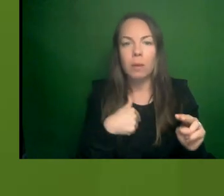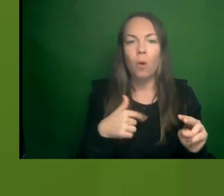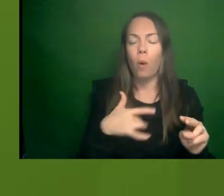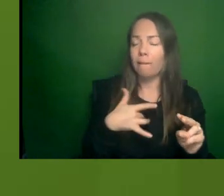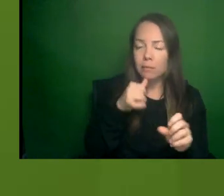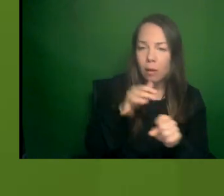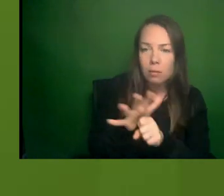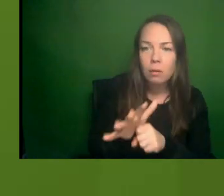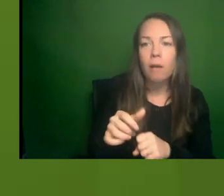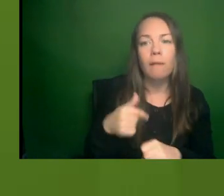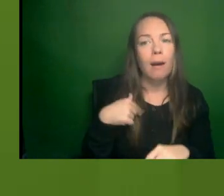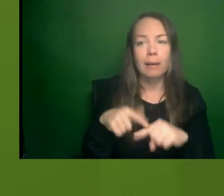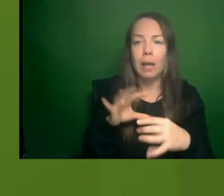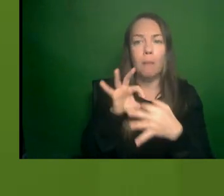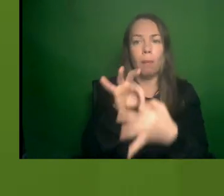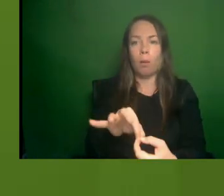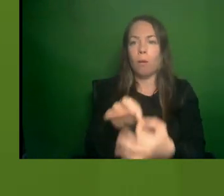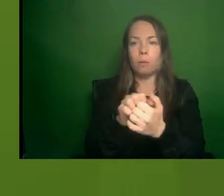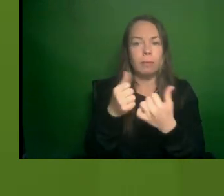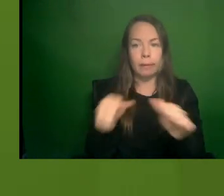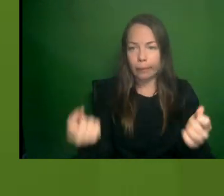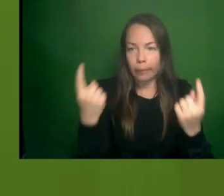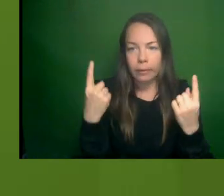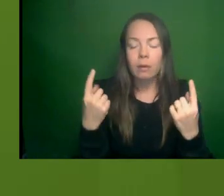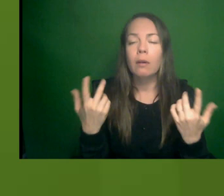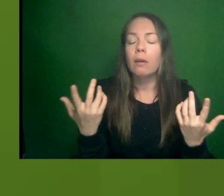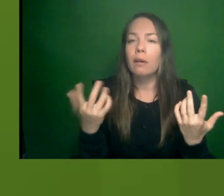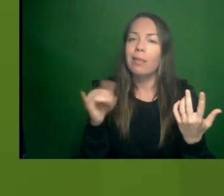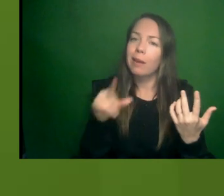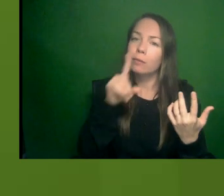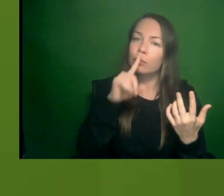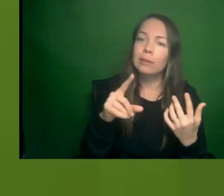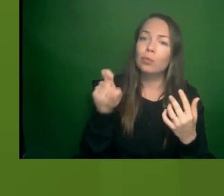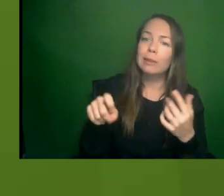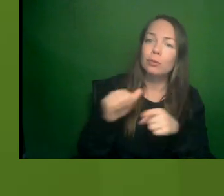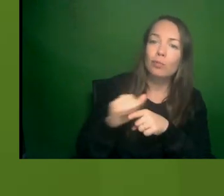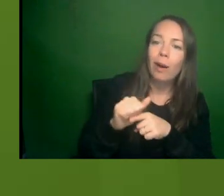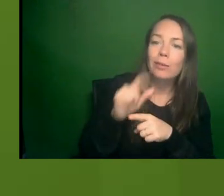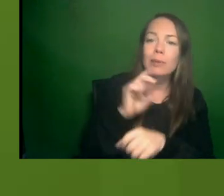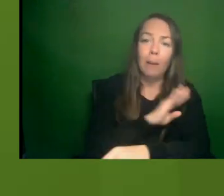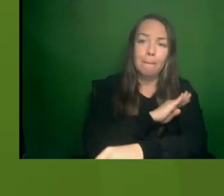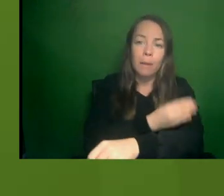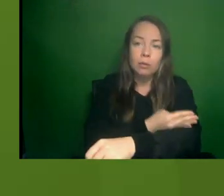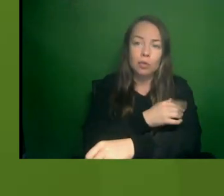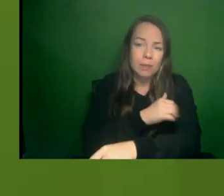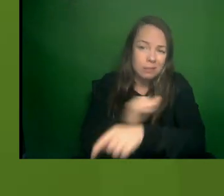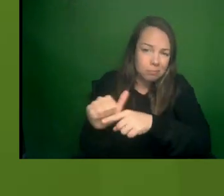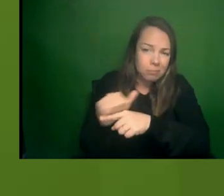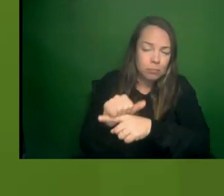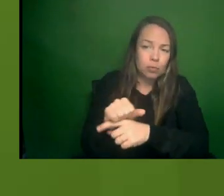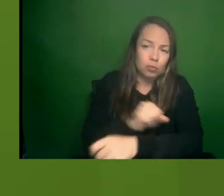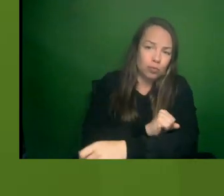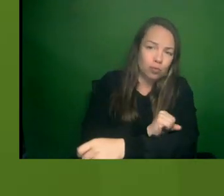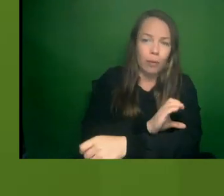and belonging, is that we need, it's a practice. It's like any muscle that we're strengthening. We need to